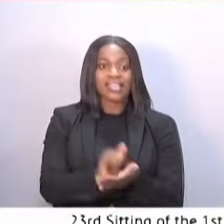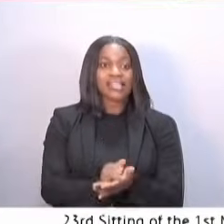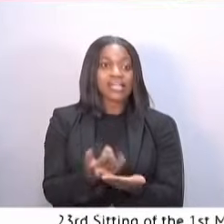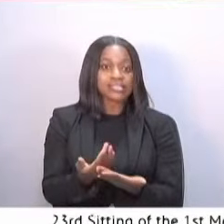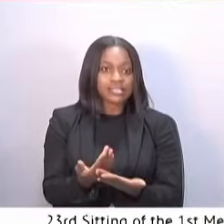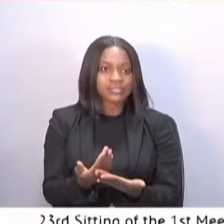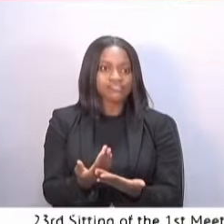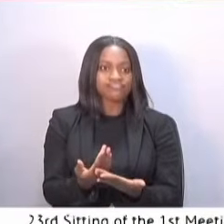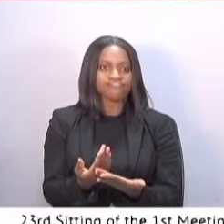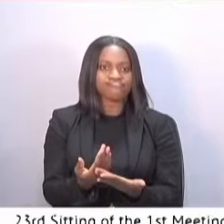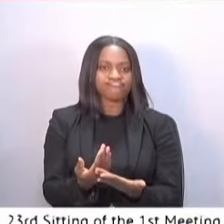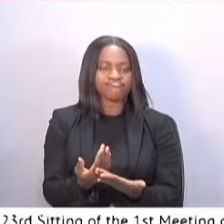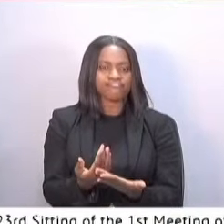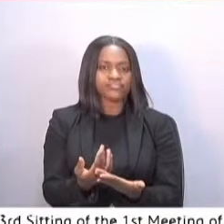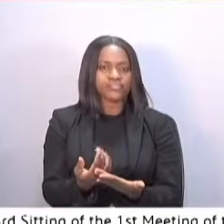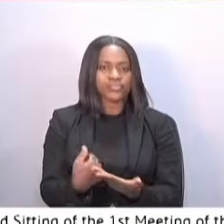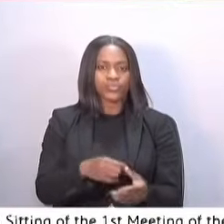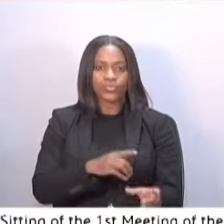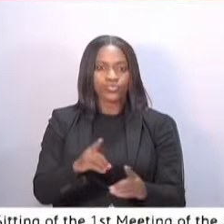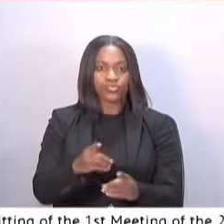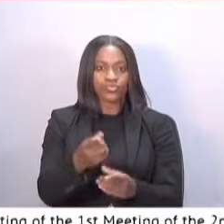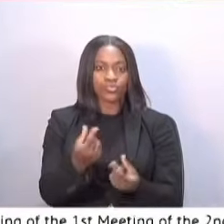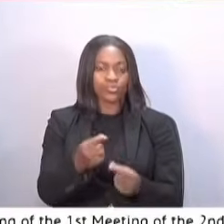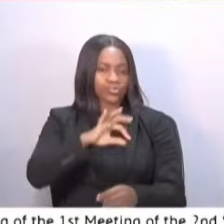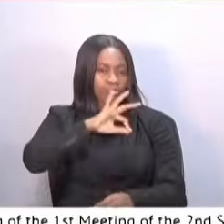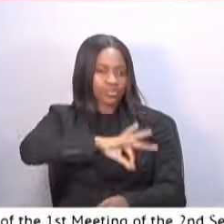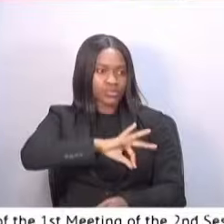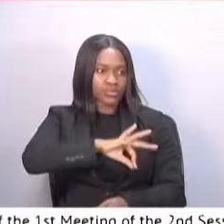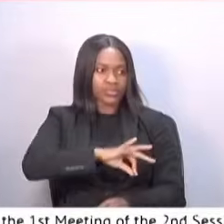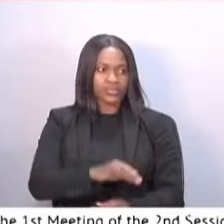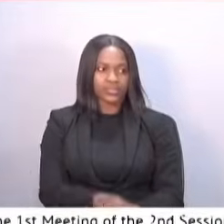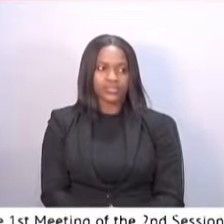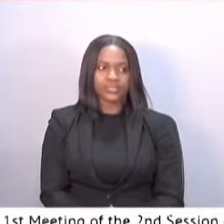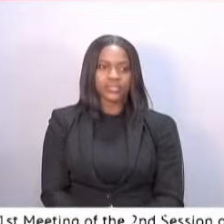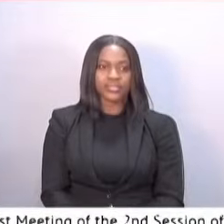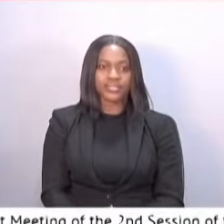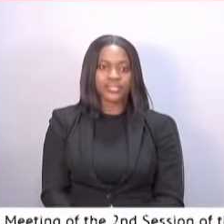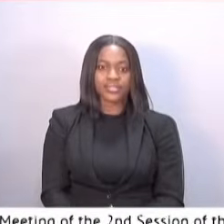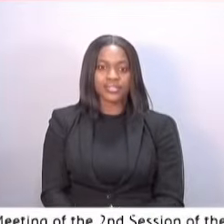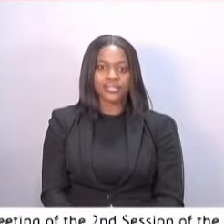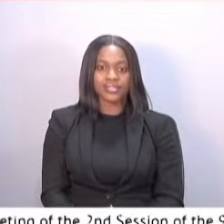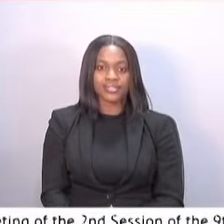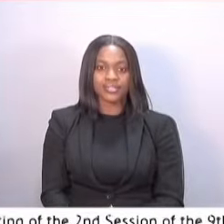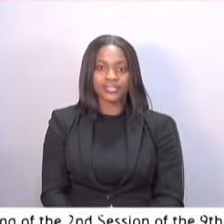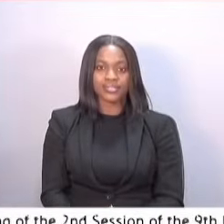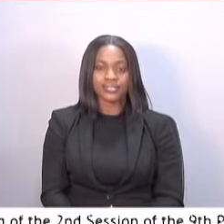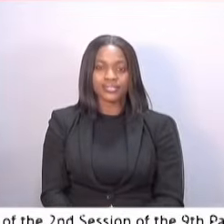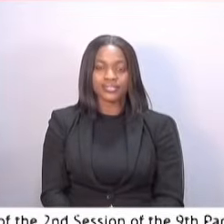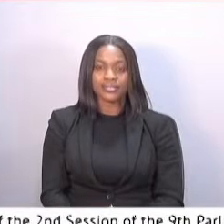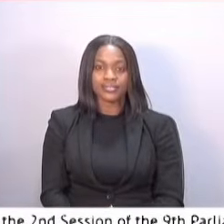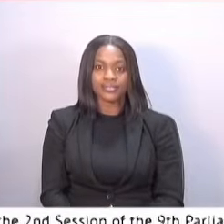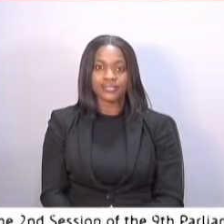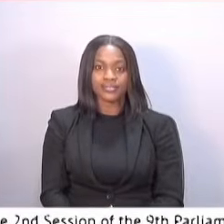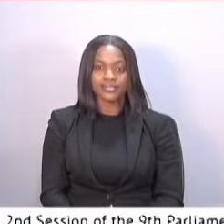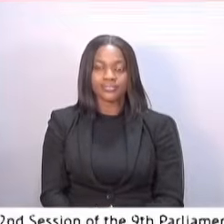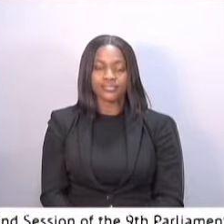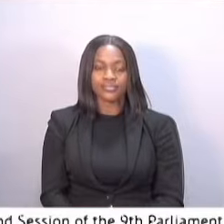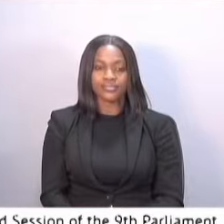that we intend to derive from. Thank you. Any further question? Yes, indeed,